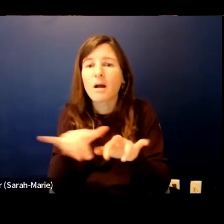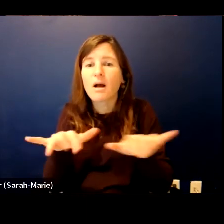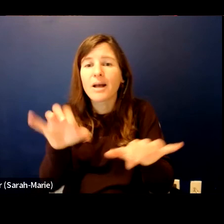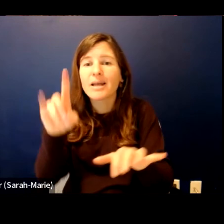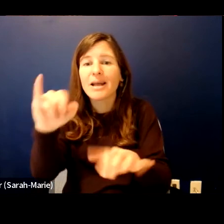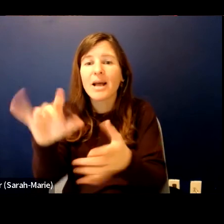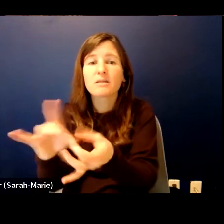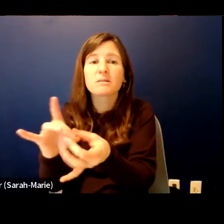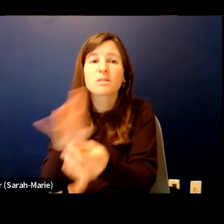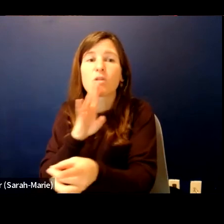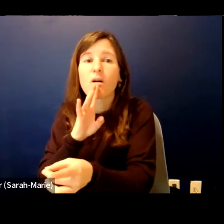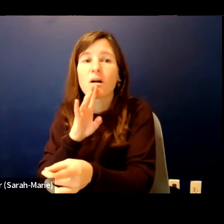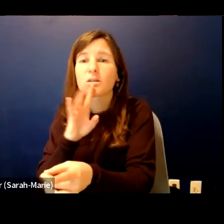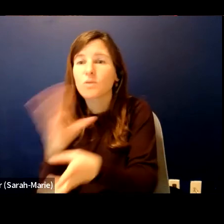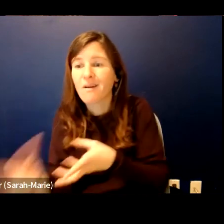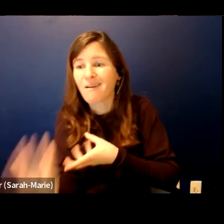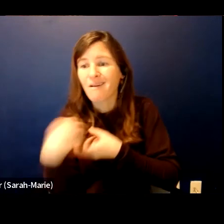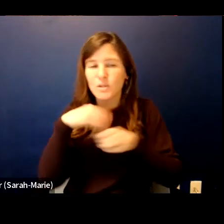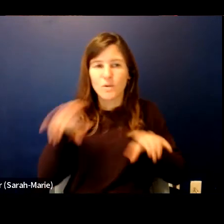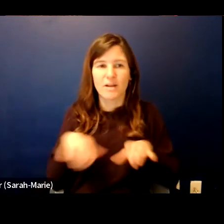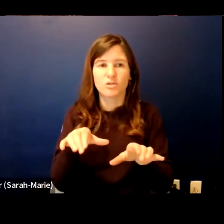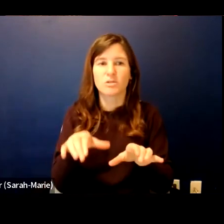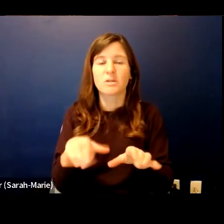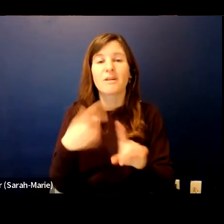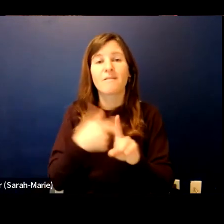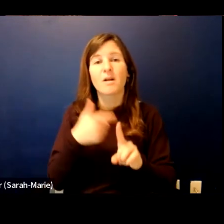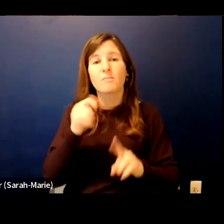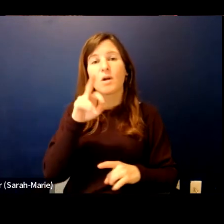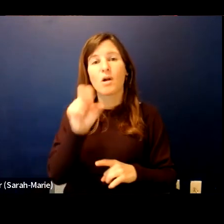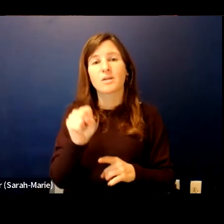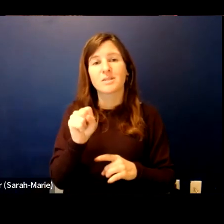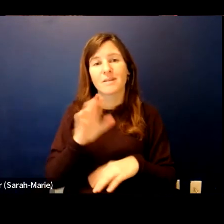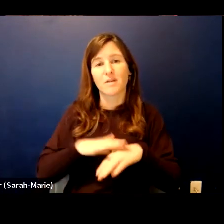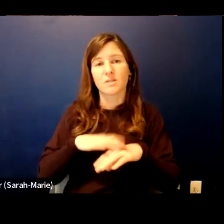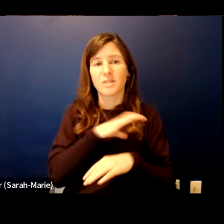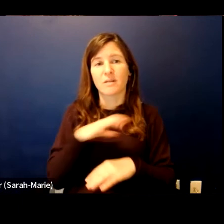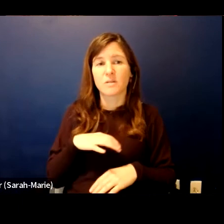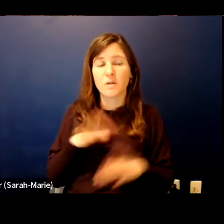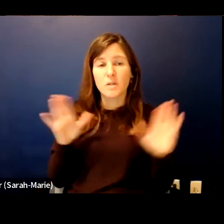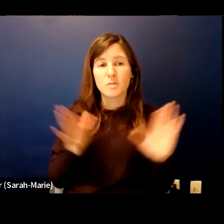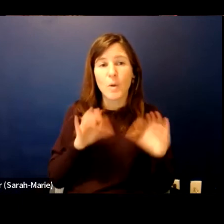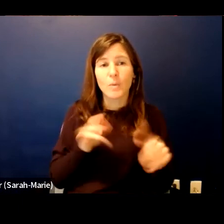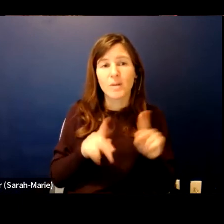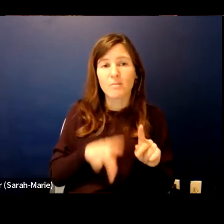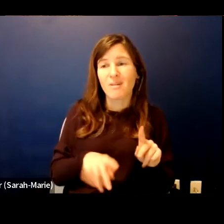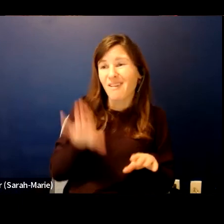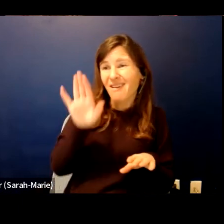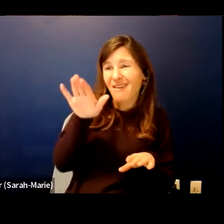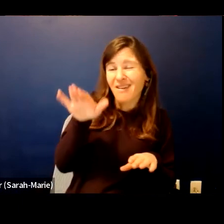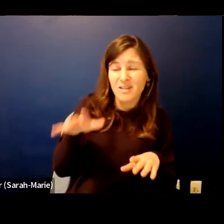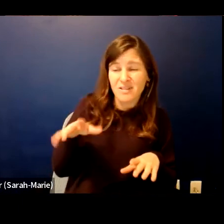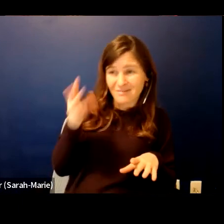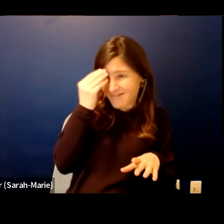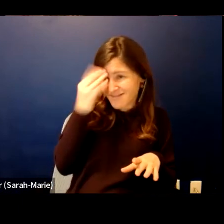can happen? And so from the Arts Advisory Council, a little group of people put up their hands and said, I have a lived experience.